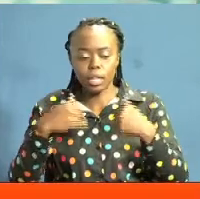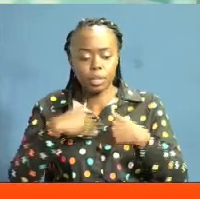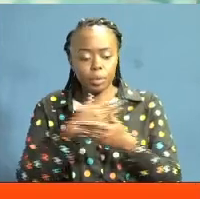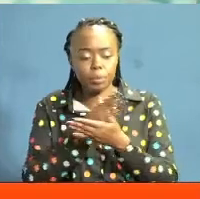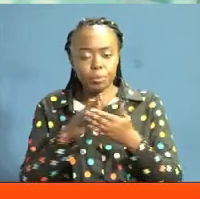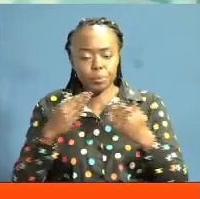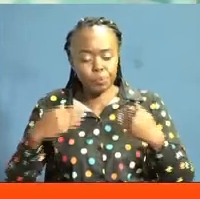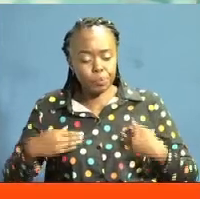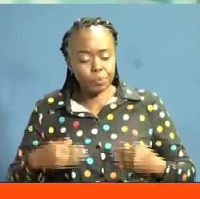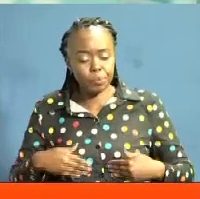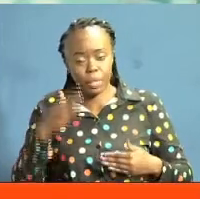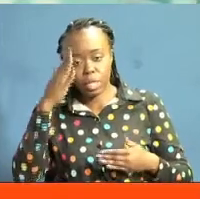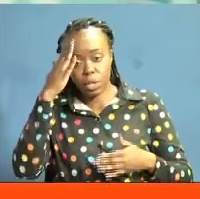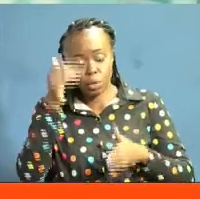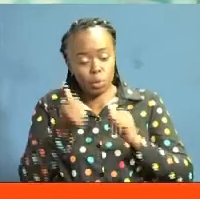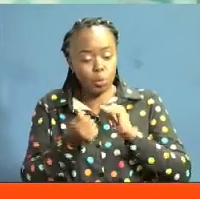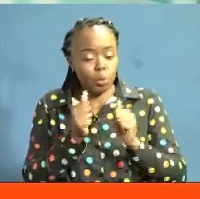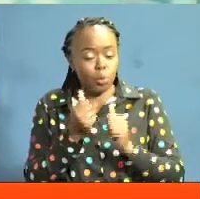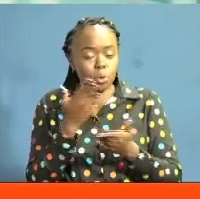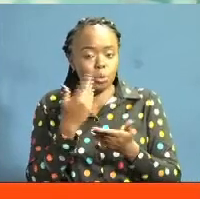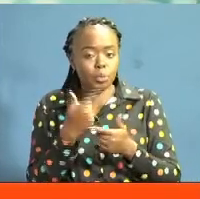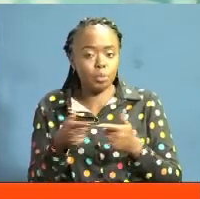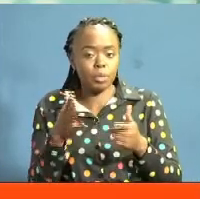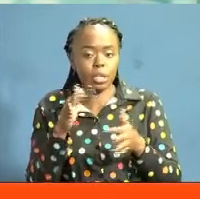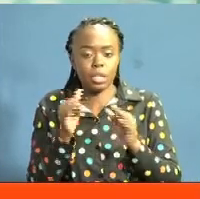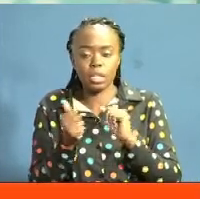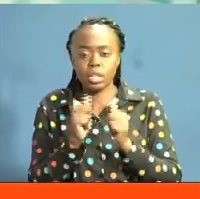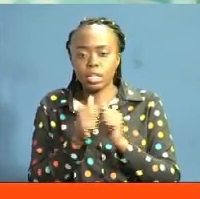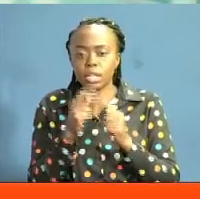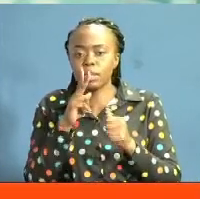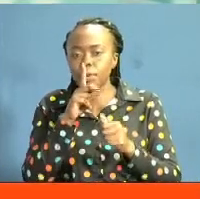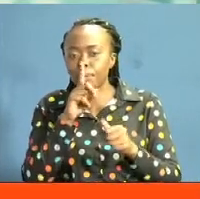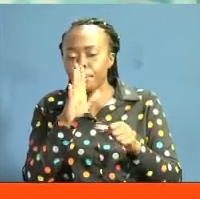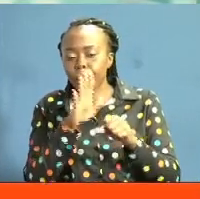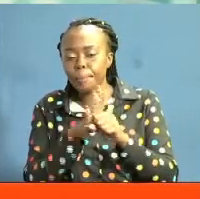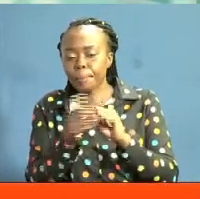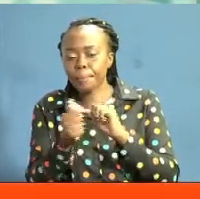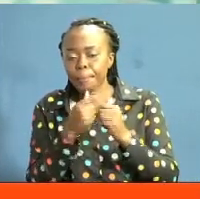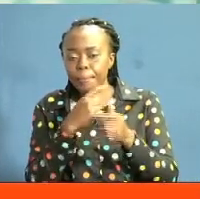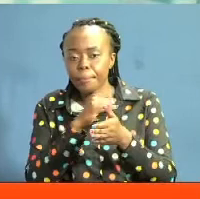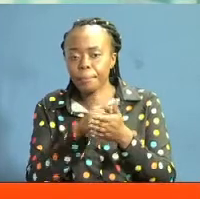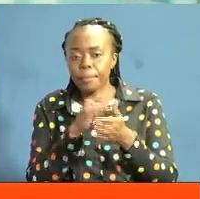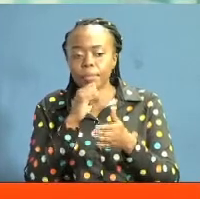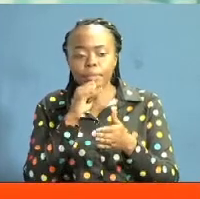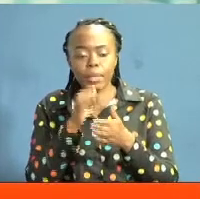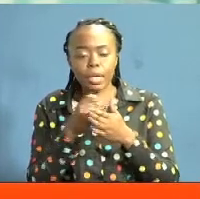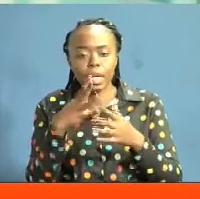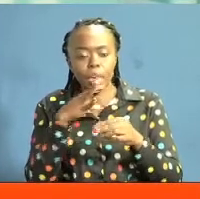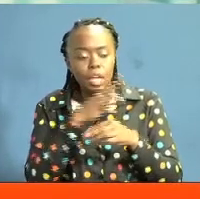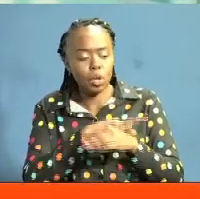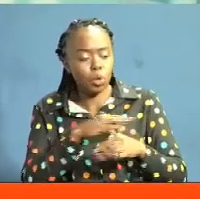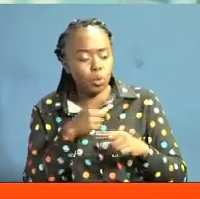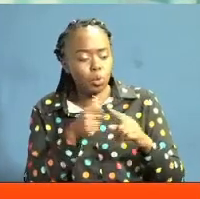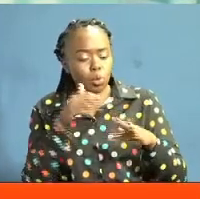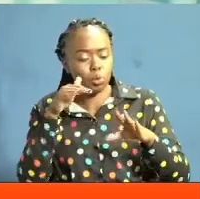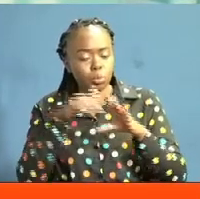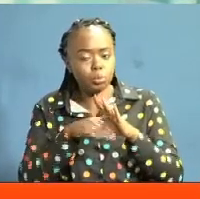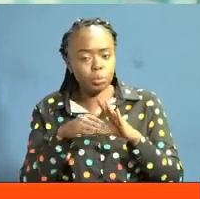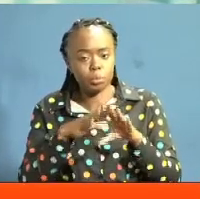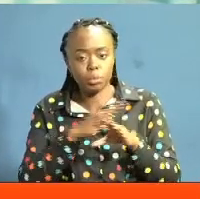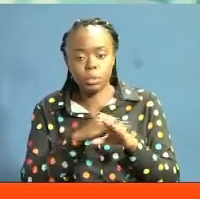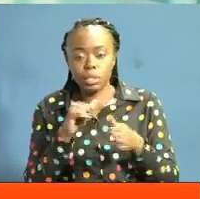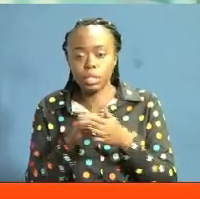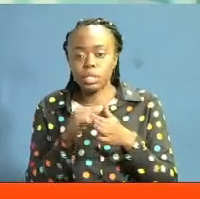can compare notes with. Right. Unfortunately, when you keep quiet with it, it's going to eat you from inside, mm-hmm. and